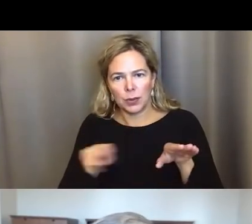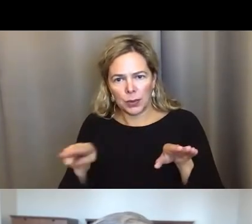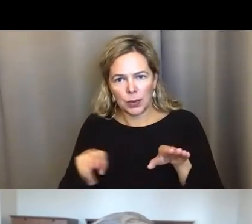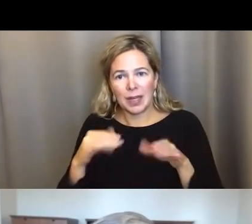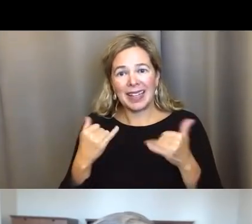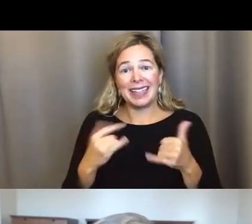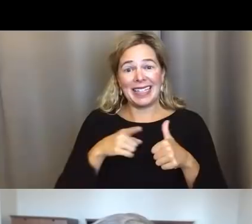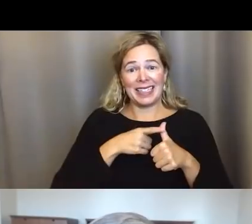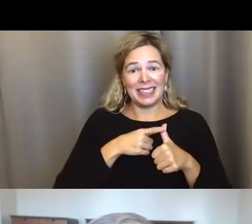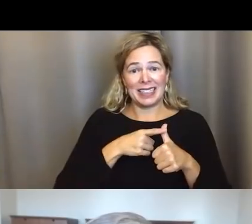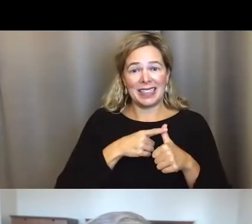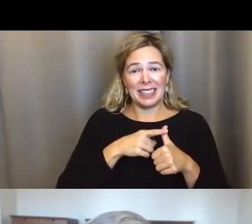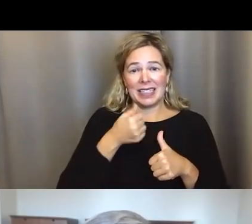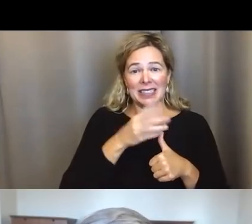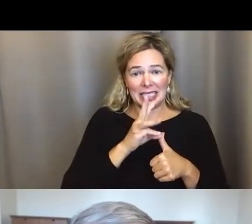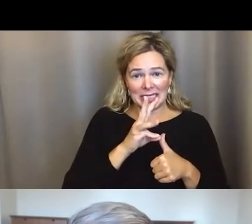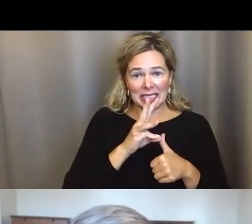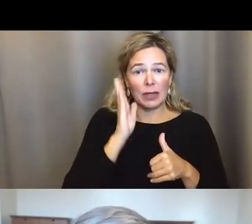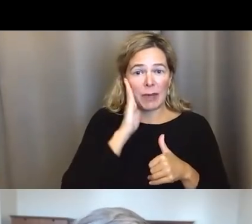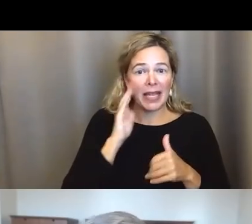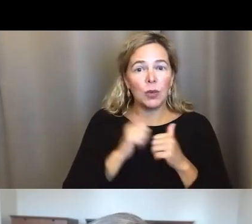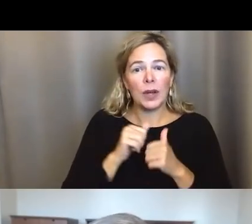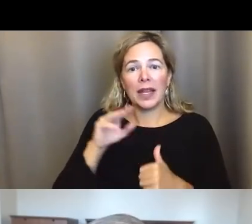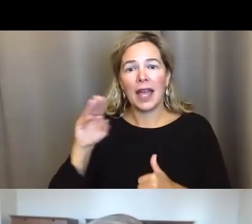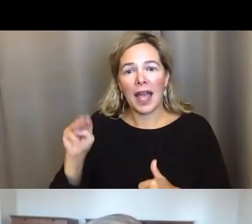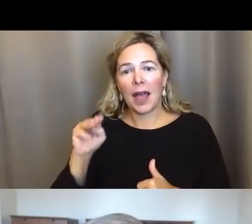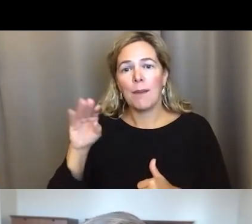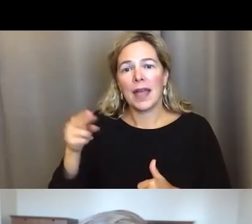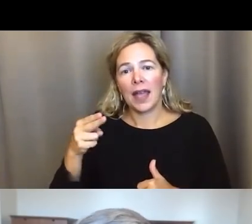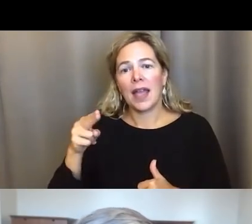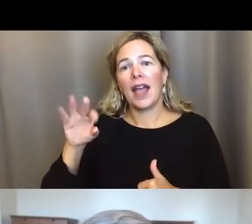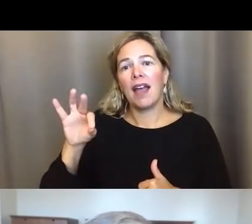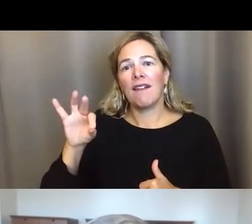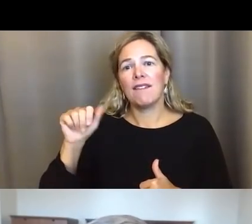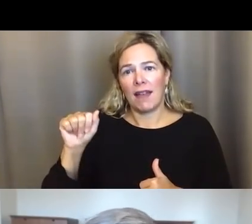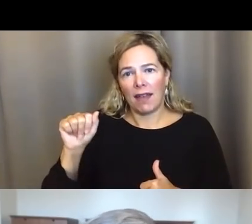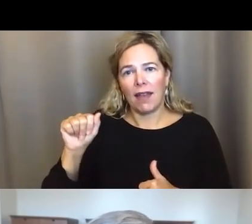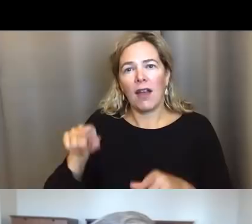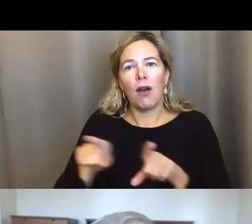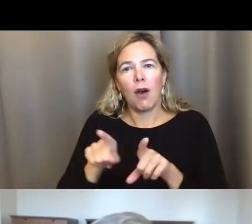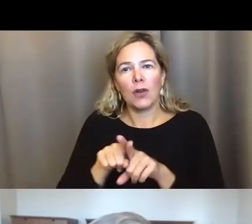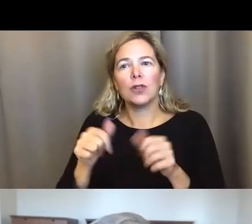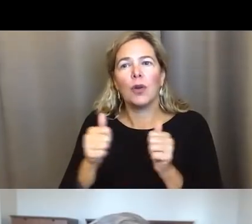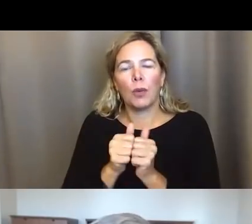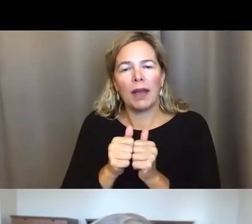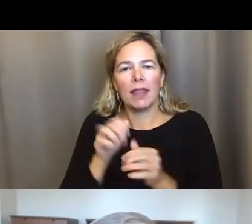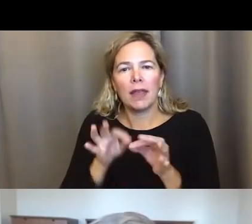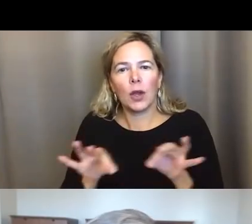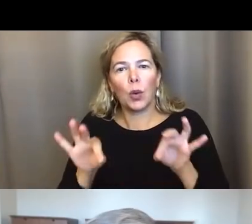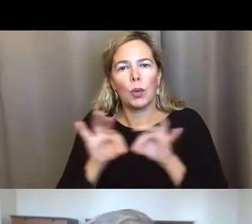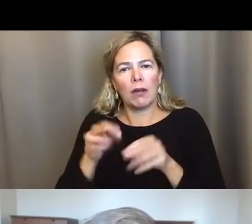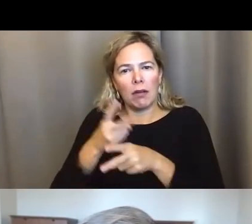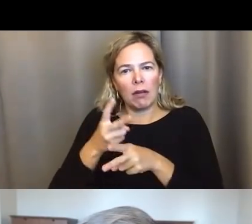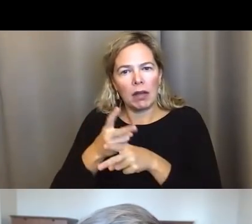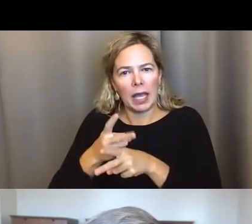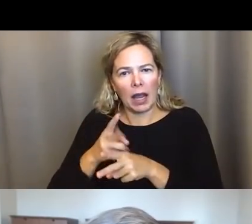of MFH faculty as primary, with critical care faculty backup. We would have to